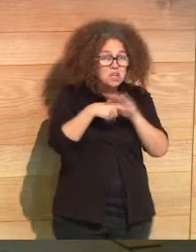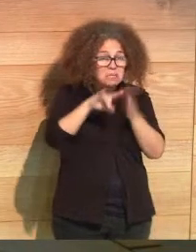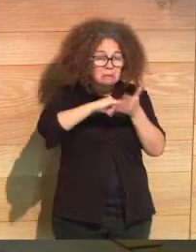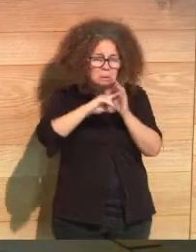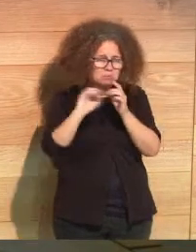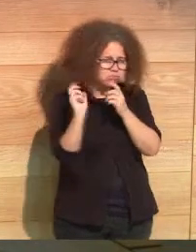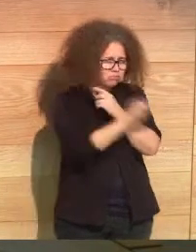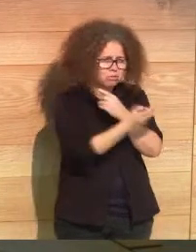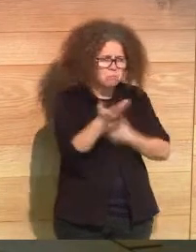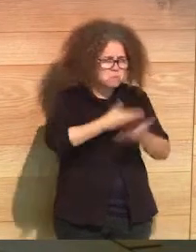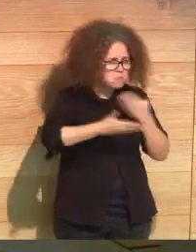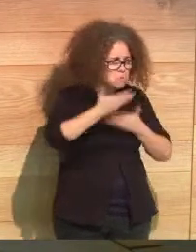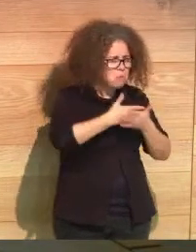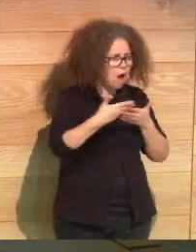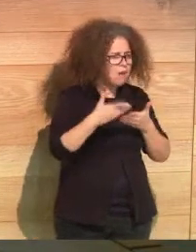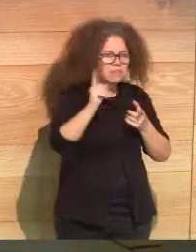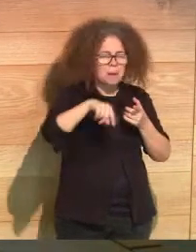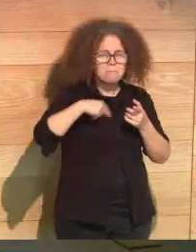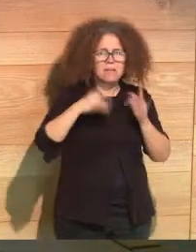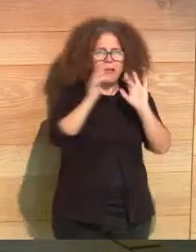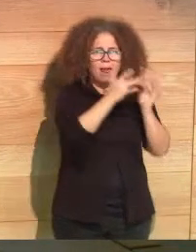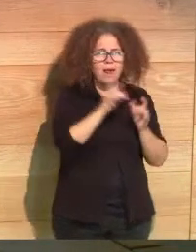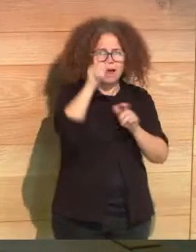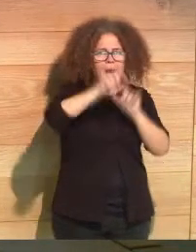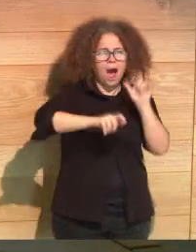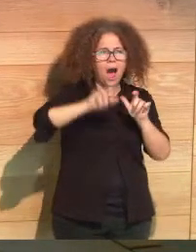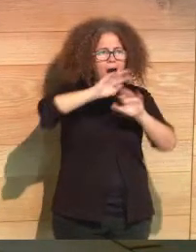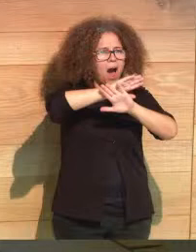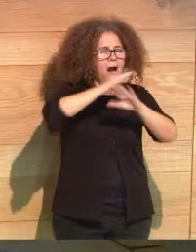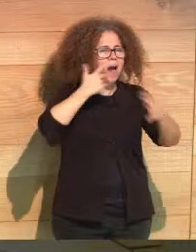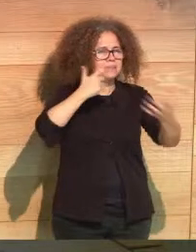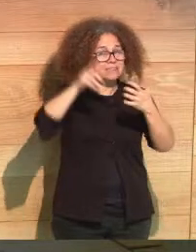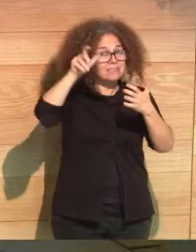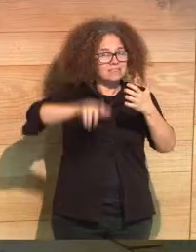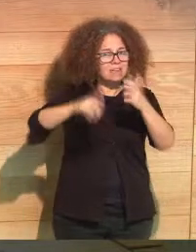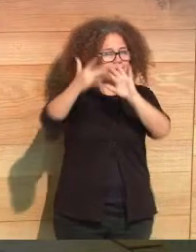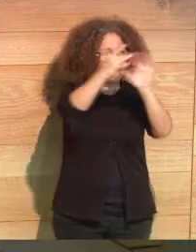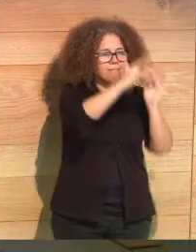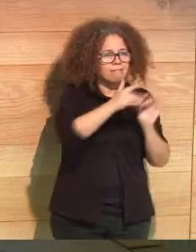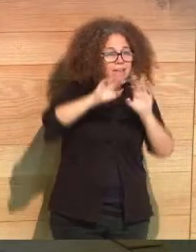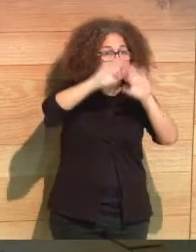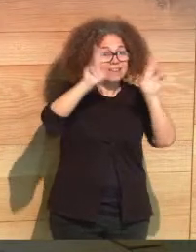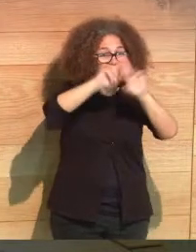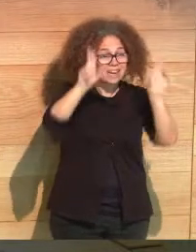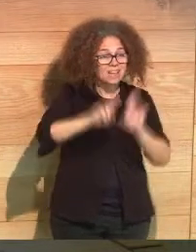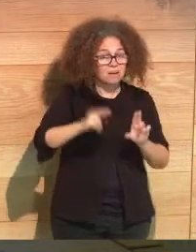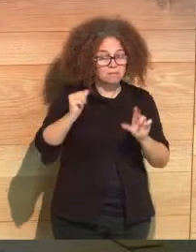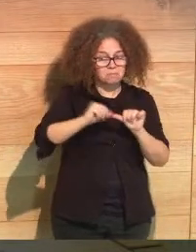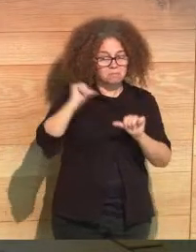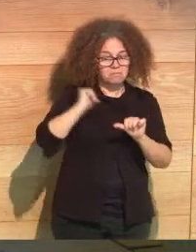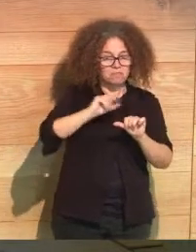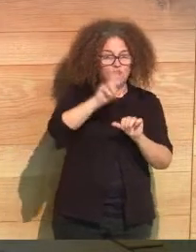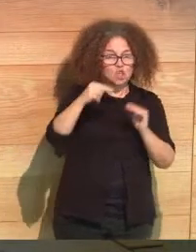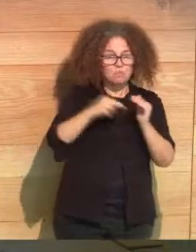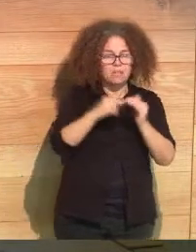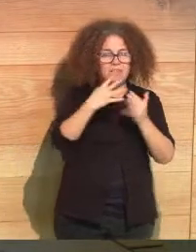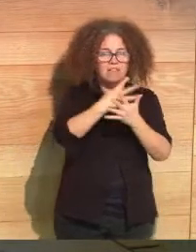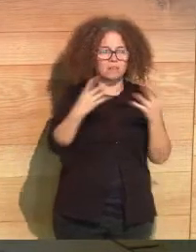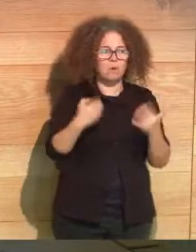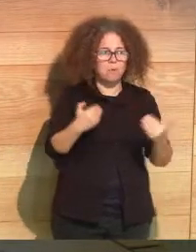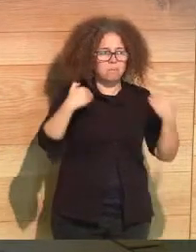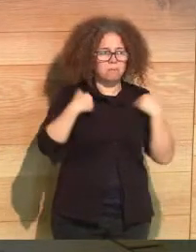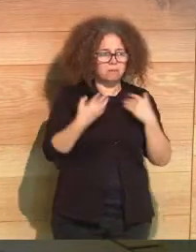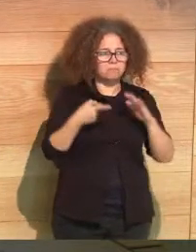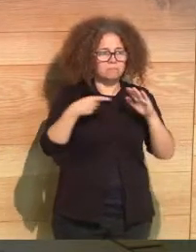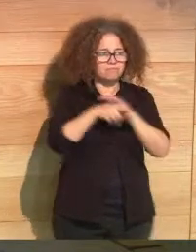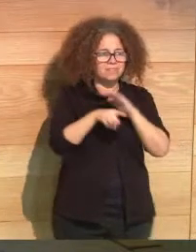curator of many projects and has collaborated with many international artists. Since 2019, she is a